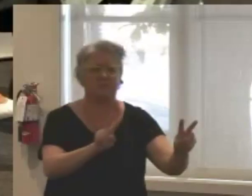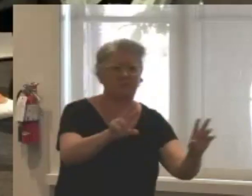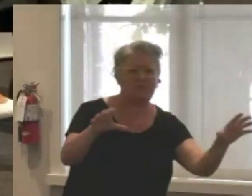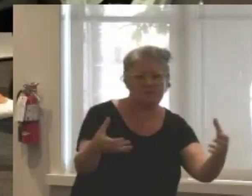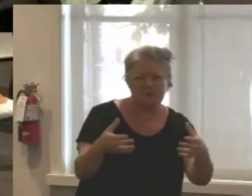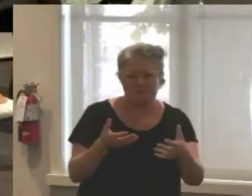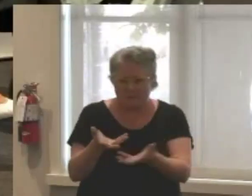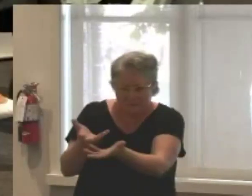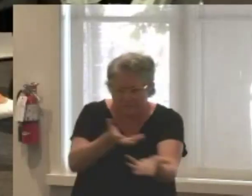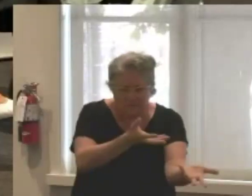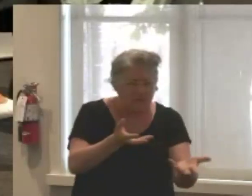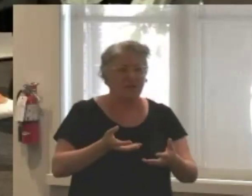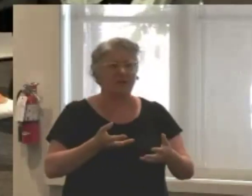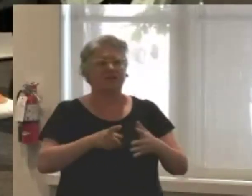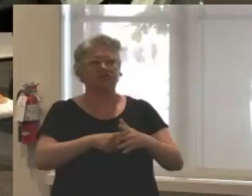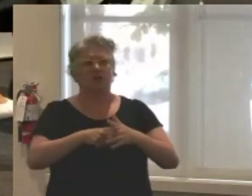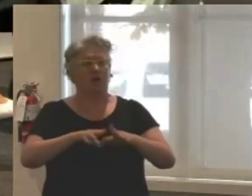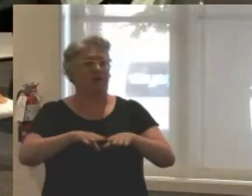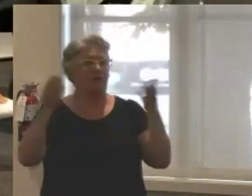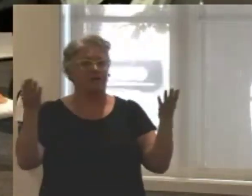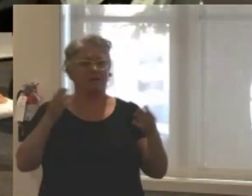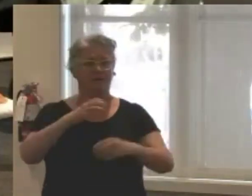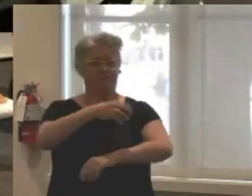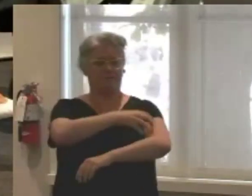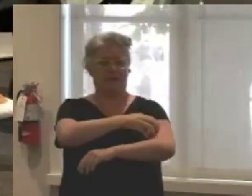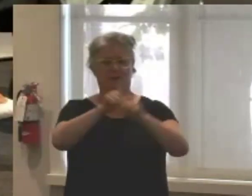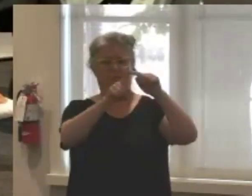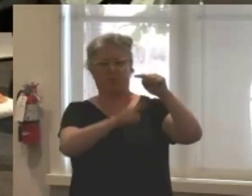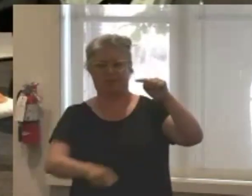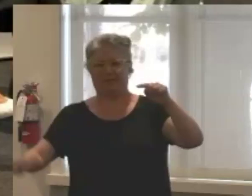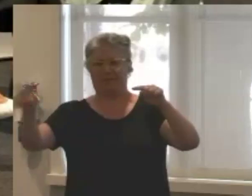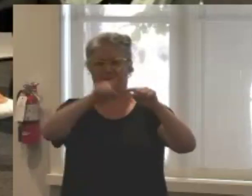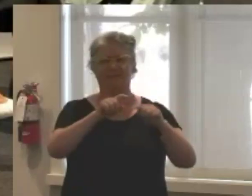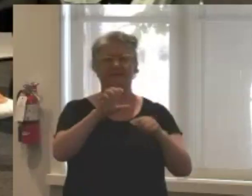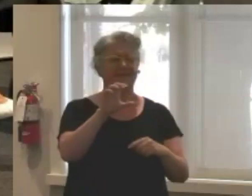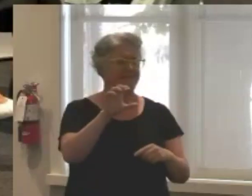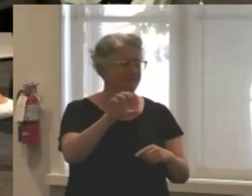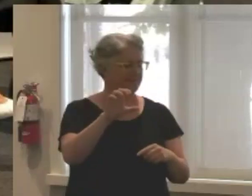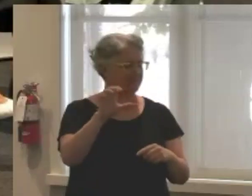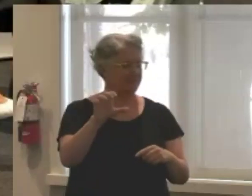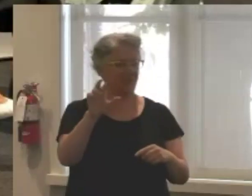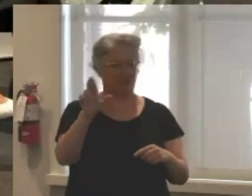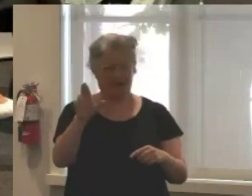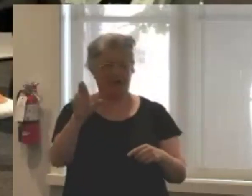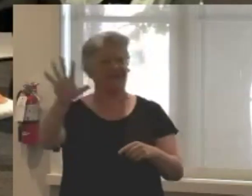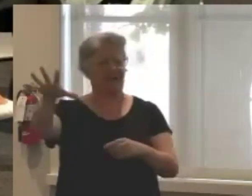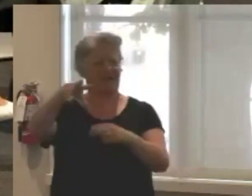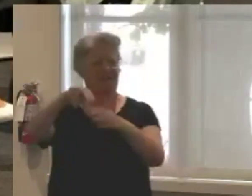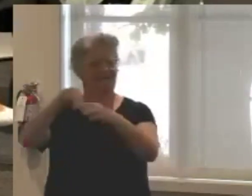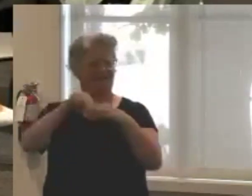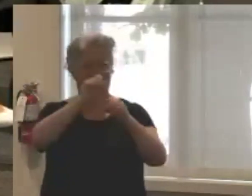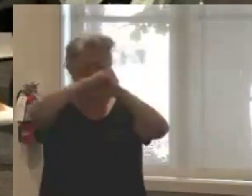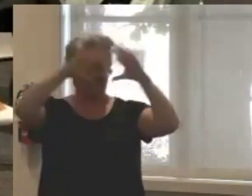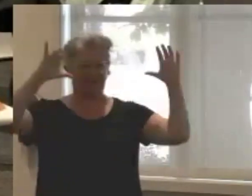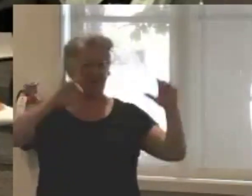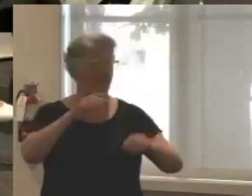teams. And one of the things we start with is the power wheel. We use the one from the CCR. It's easy to understand. It looks